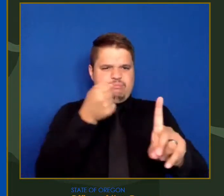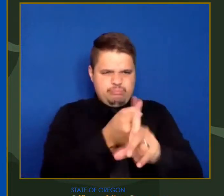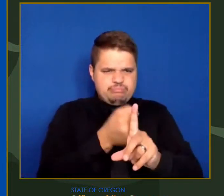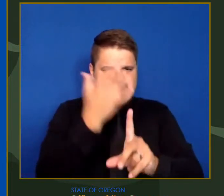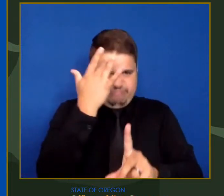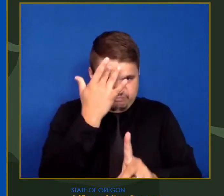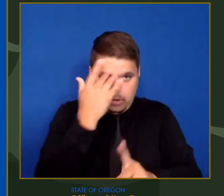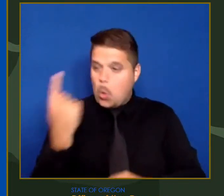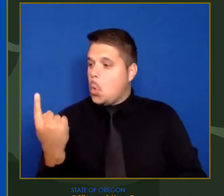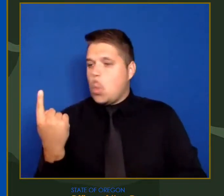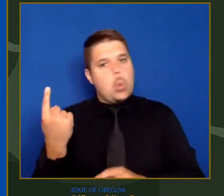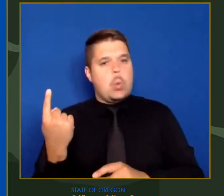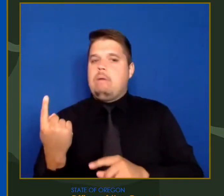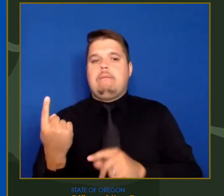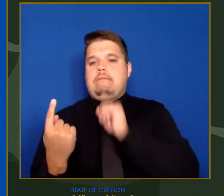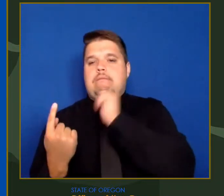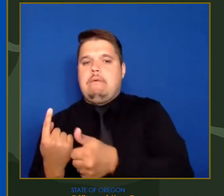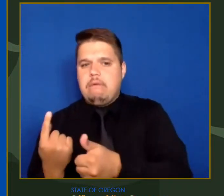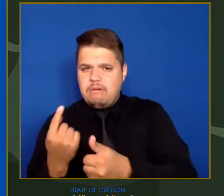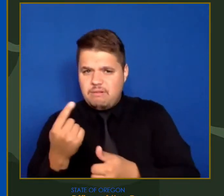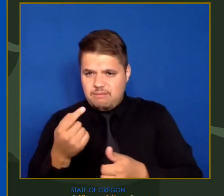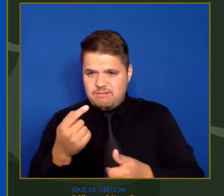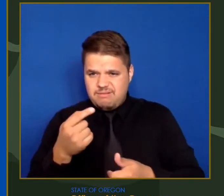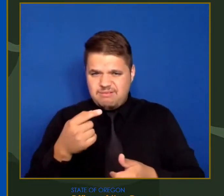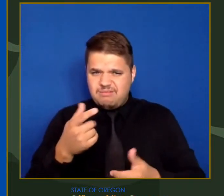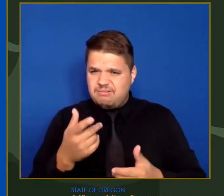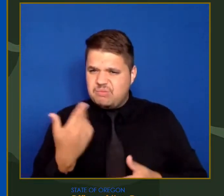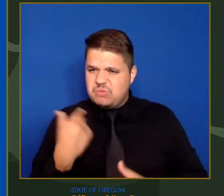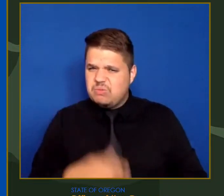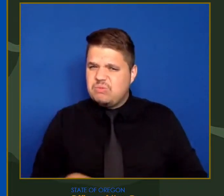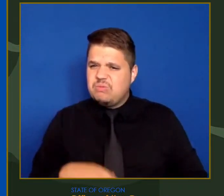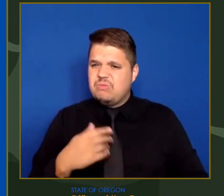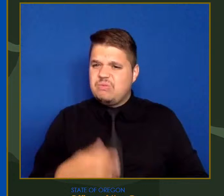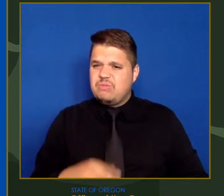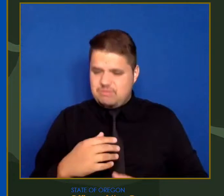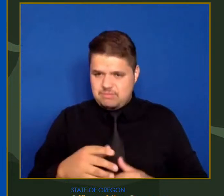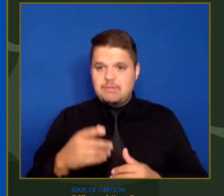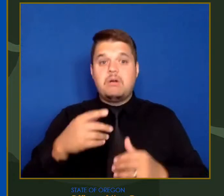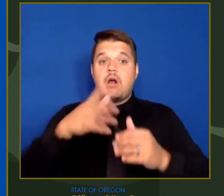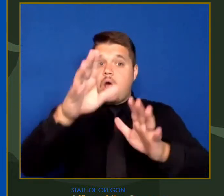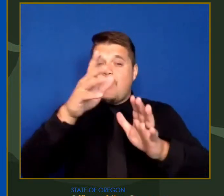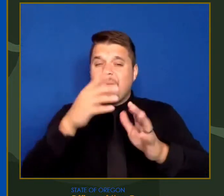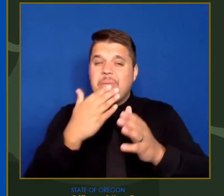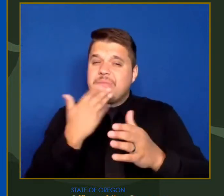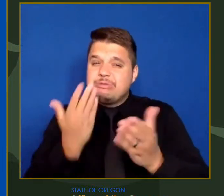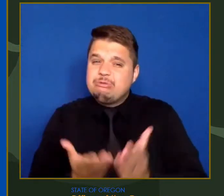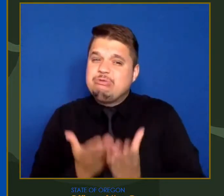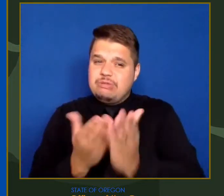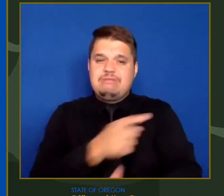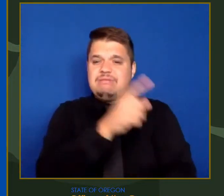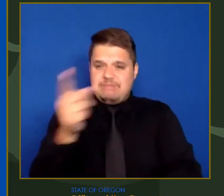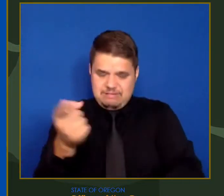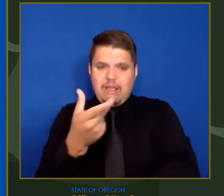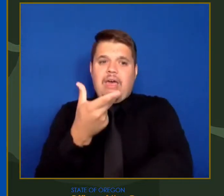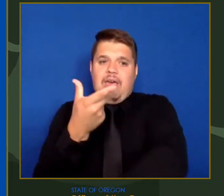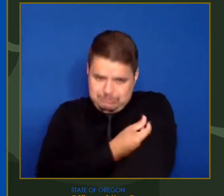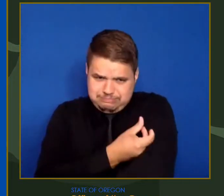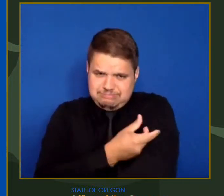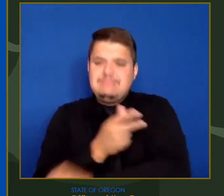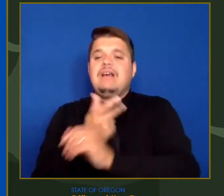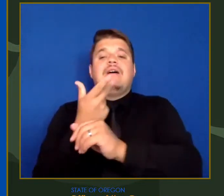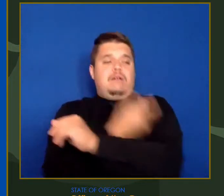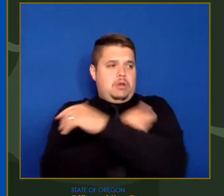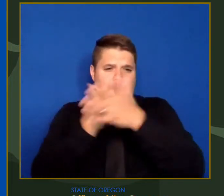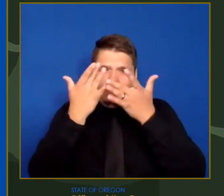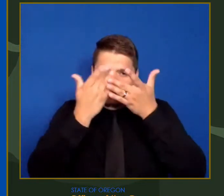fully vaccinated, you can begin to put the pandemic behind you. You can have confidence that a get-together with friends, a family celebration at a restaurant, or a day